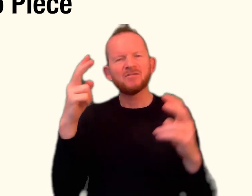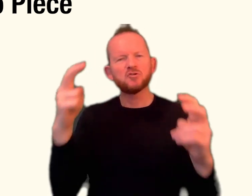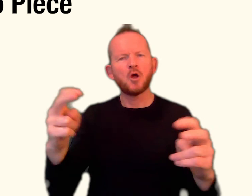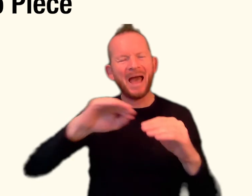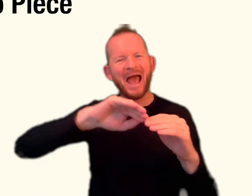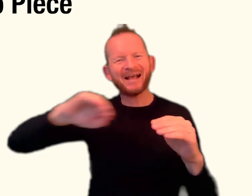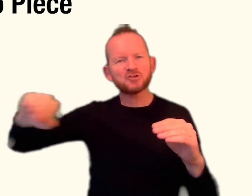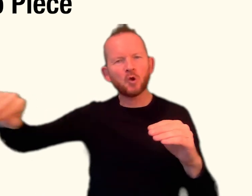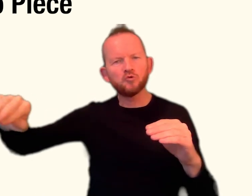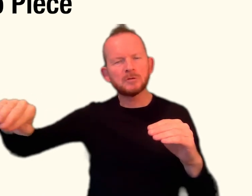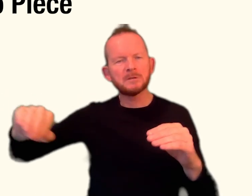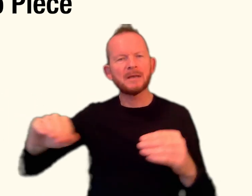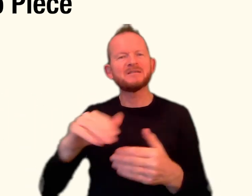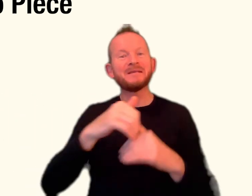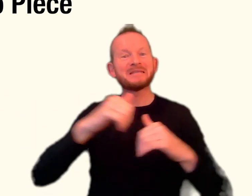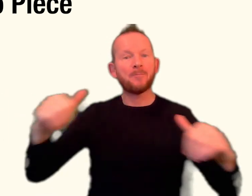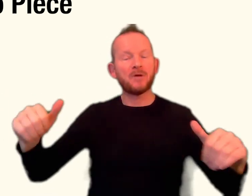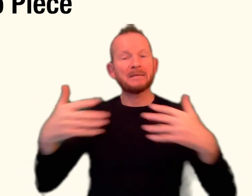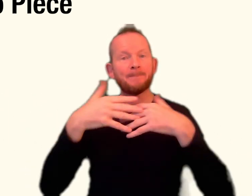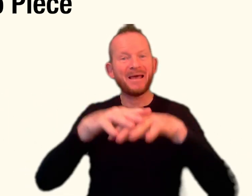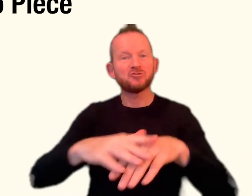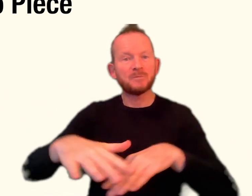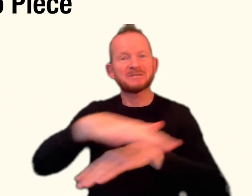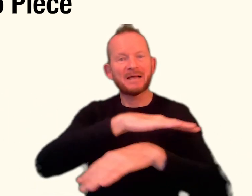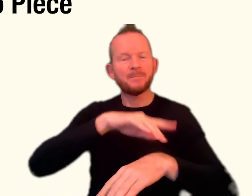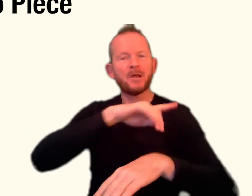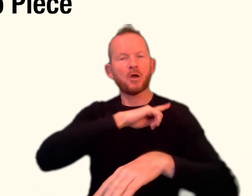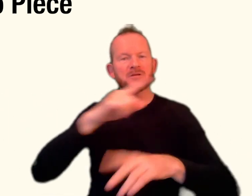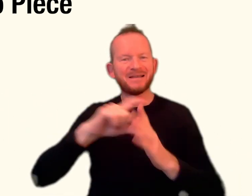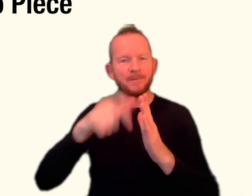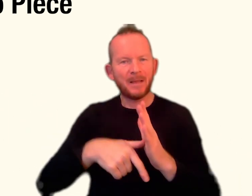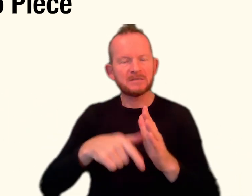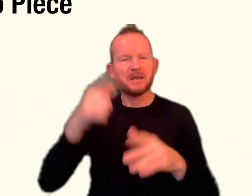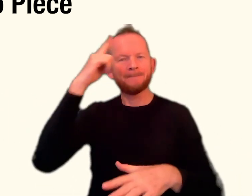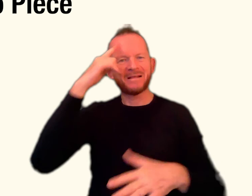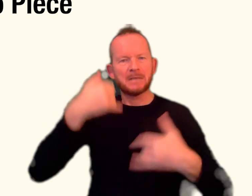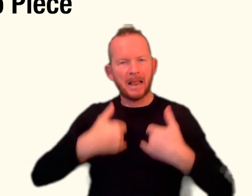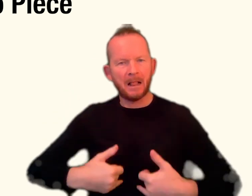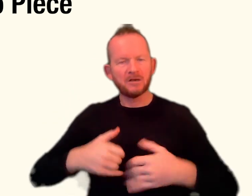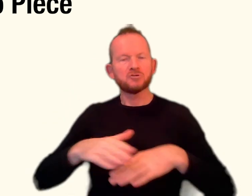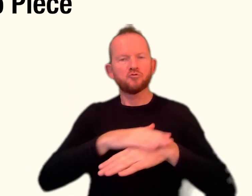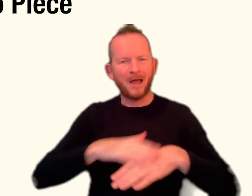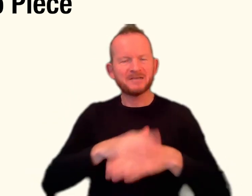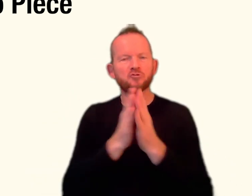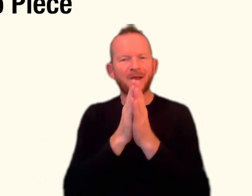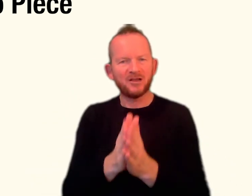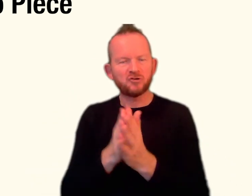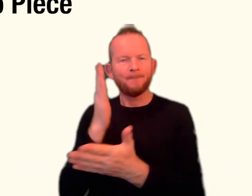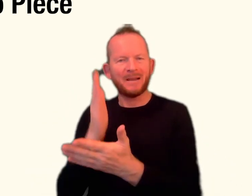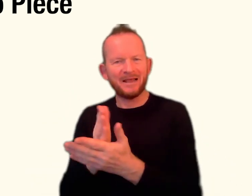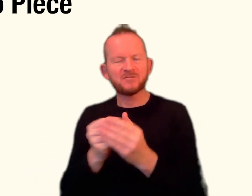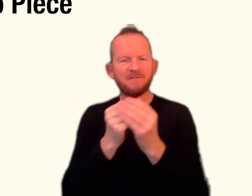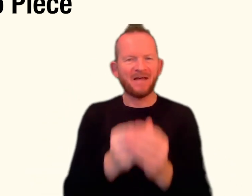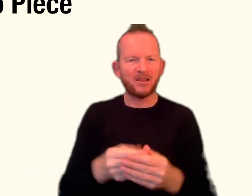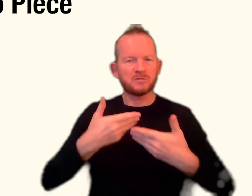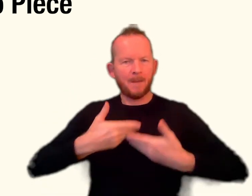to be separated from mainstream society because of disability, mental illness, race, religion, beliefs, values, appearance,